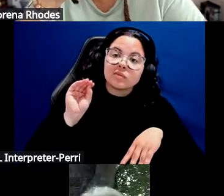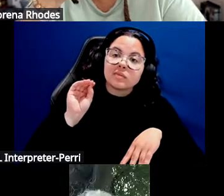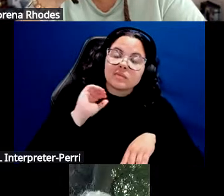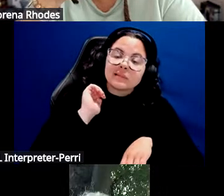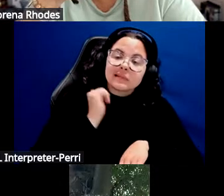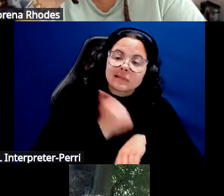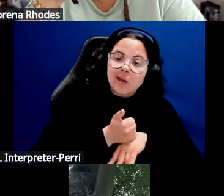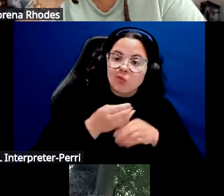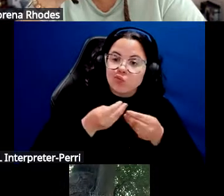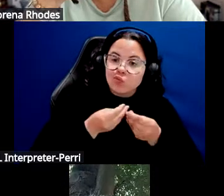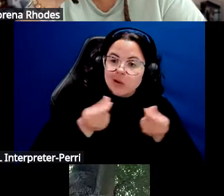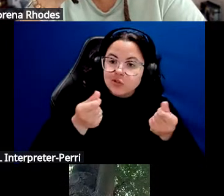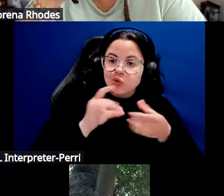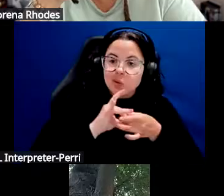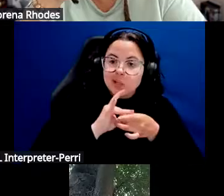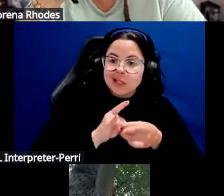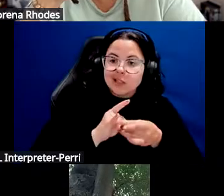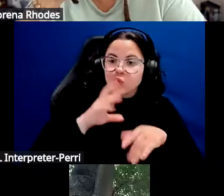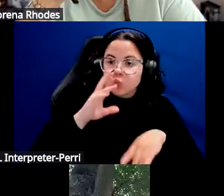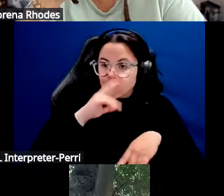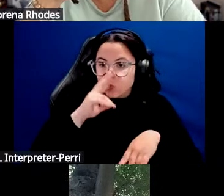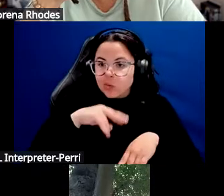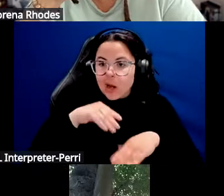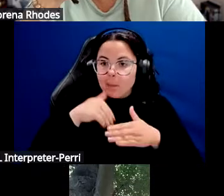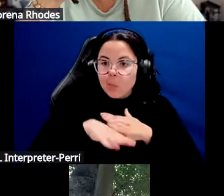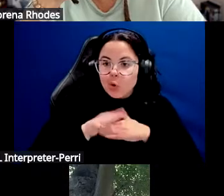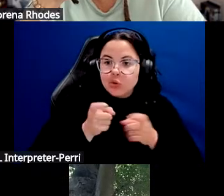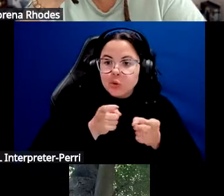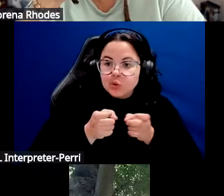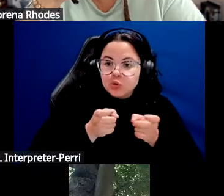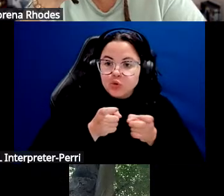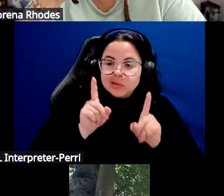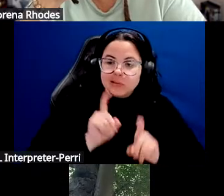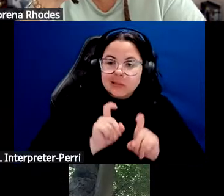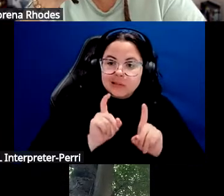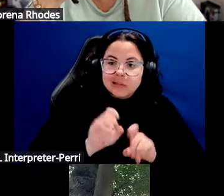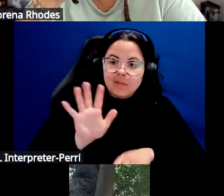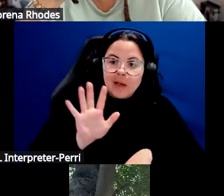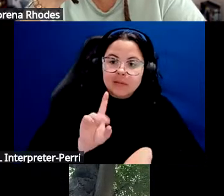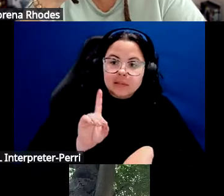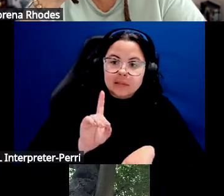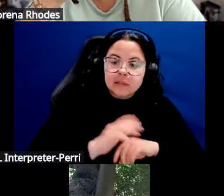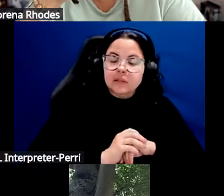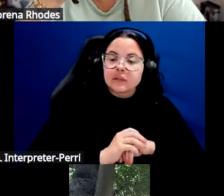it's a resolution on rat birth control testing in 5D, Commissioner.